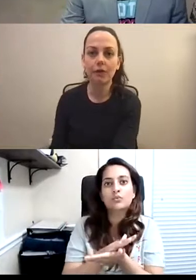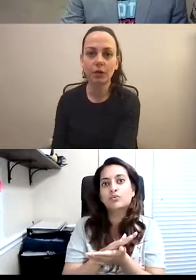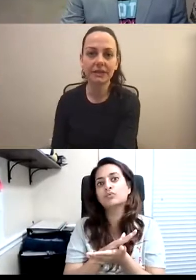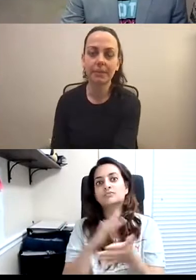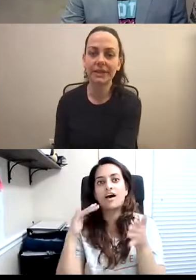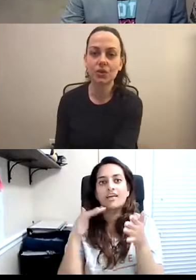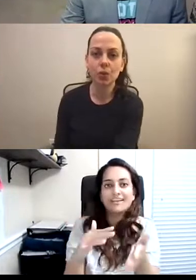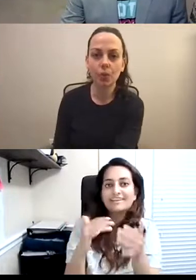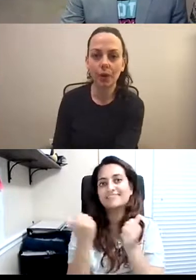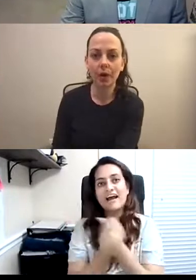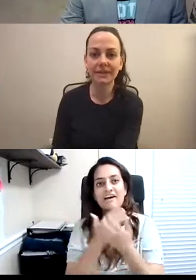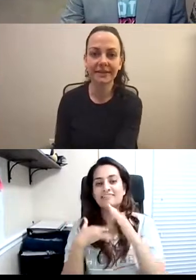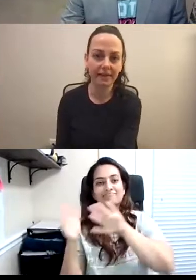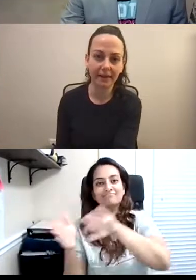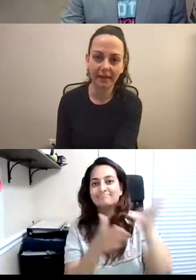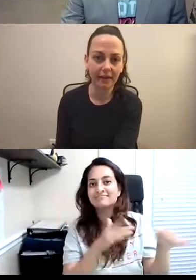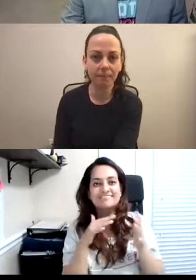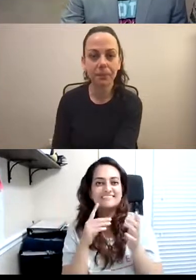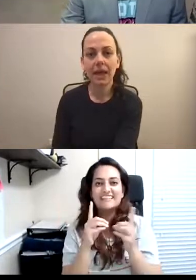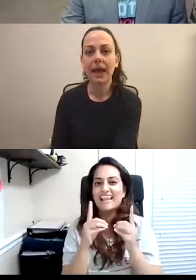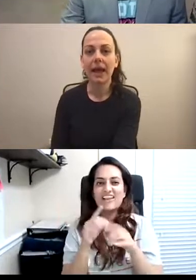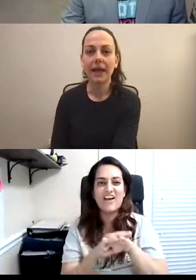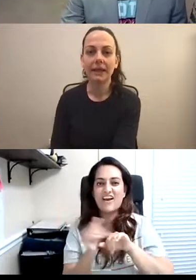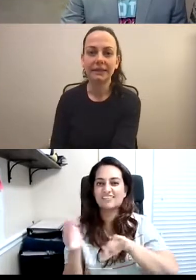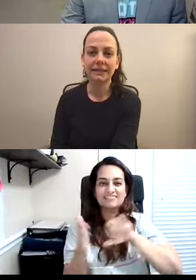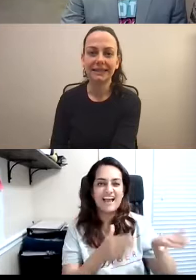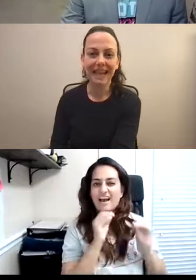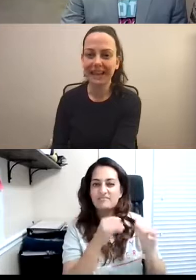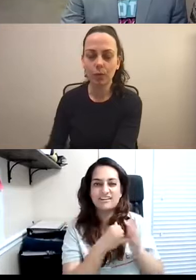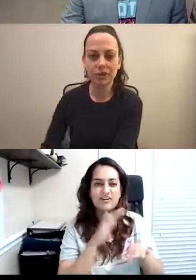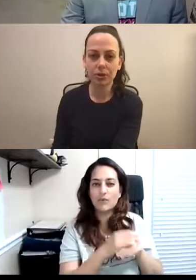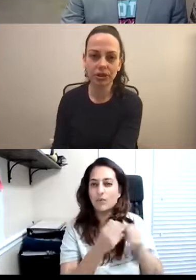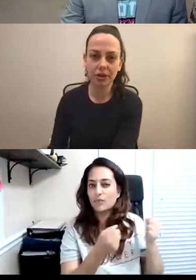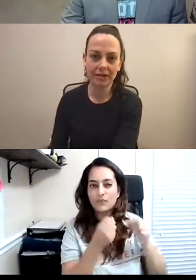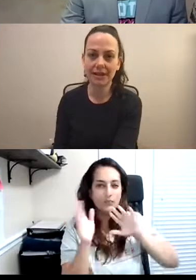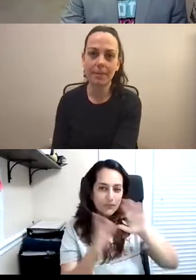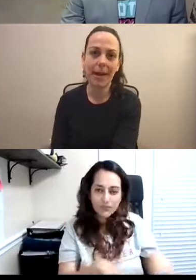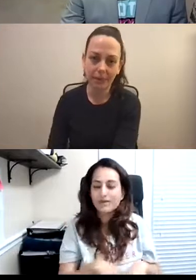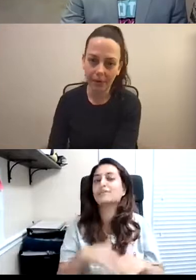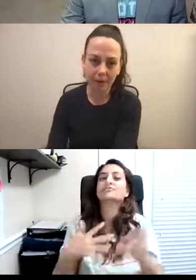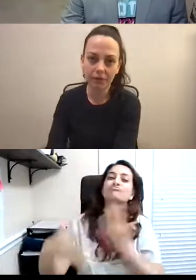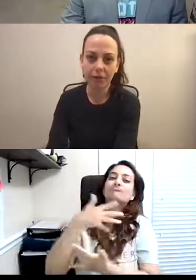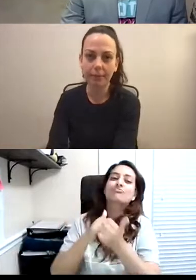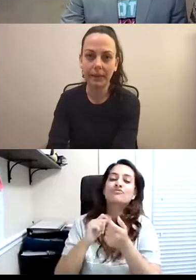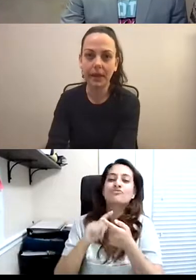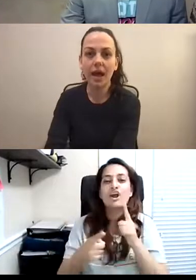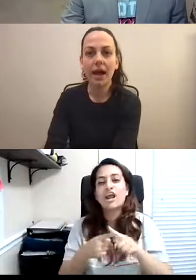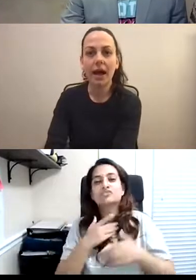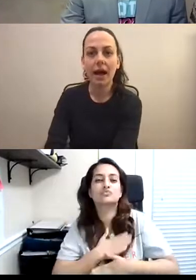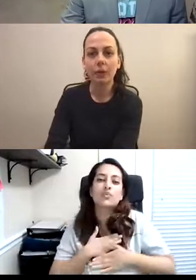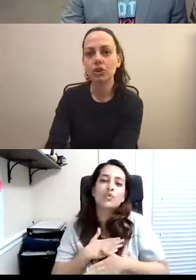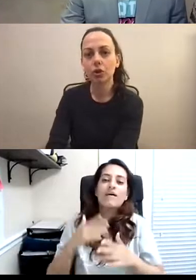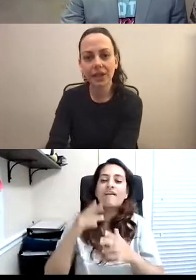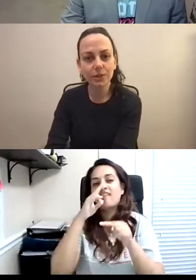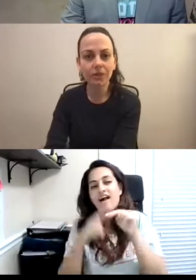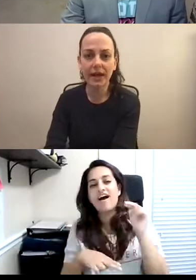and focused on my schoolwork, studying, and dating was pushed into the back burner for me.